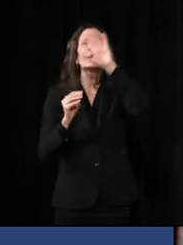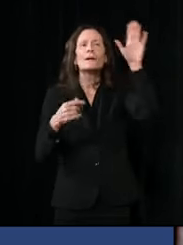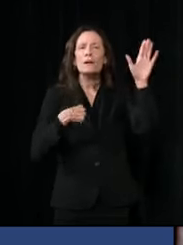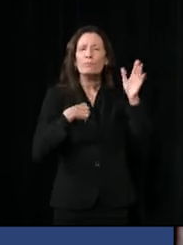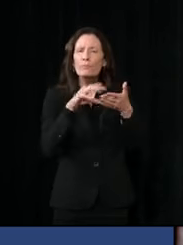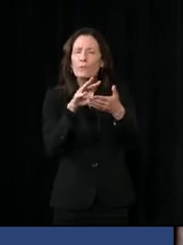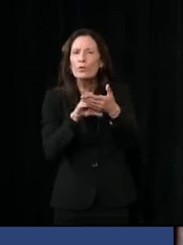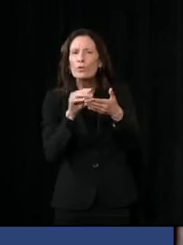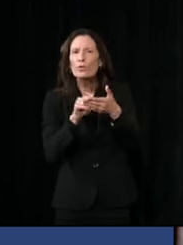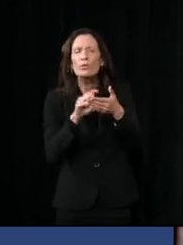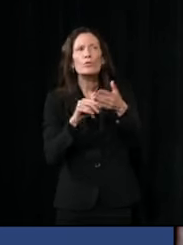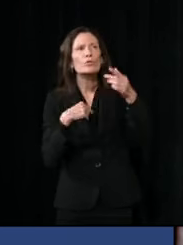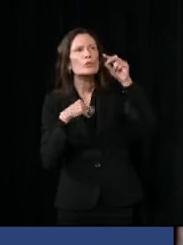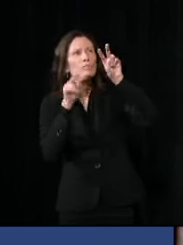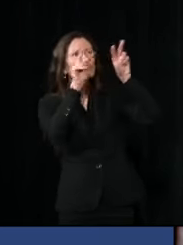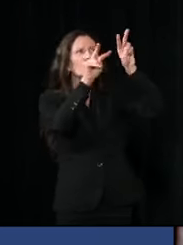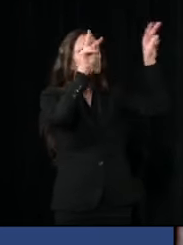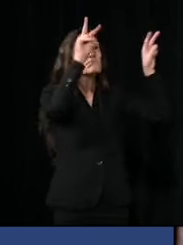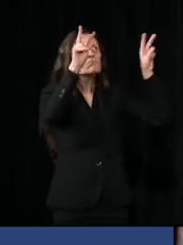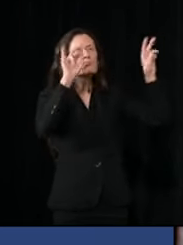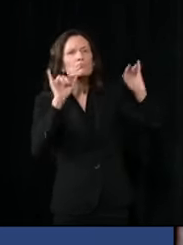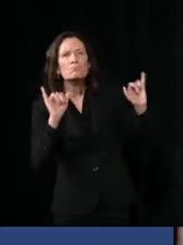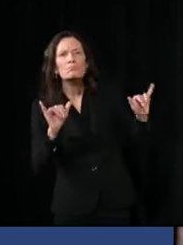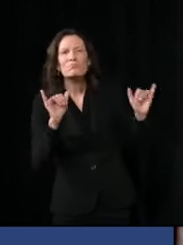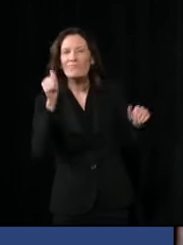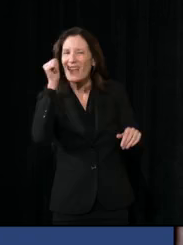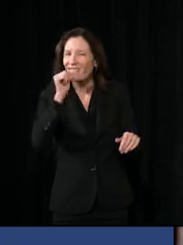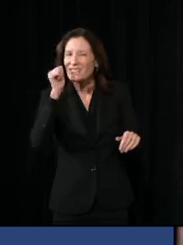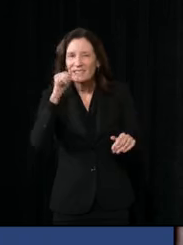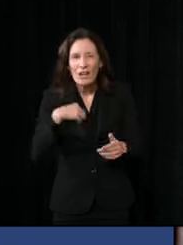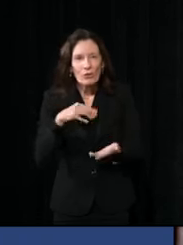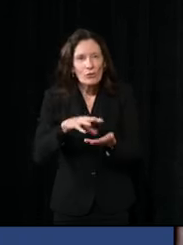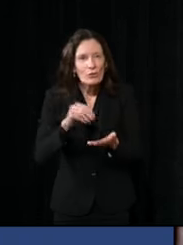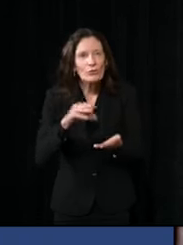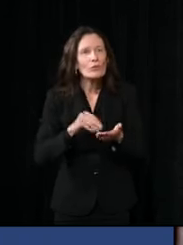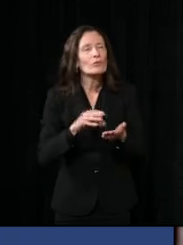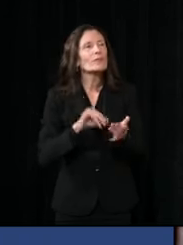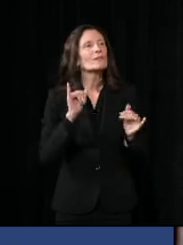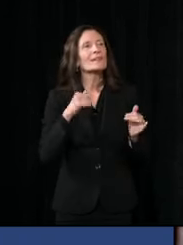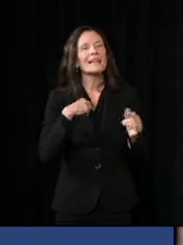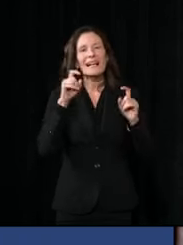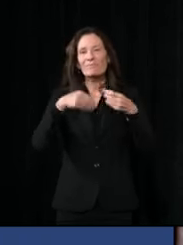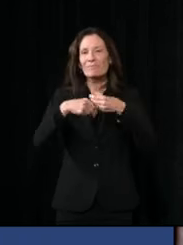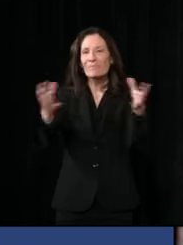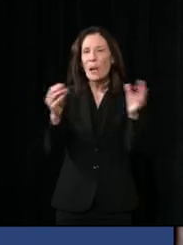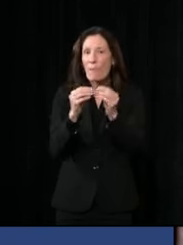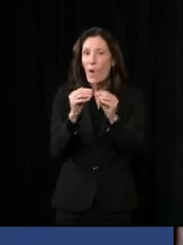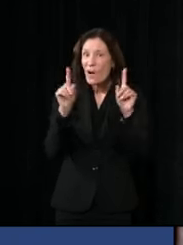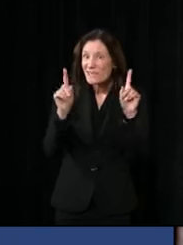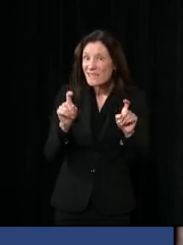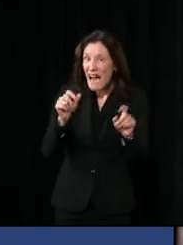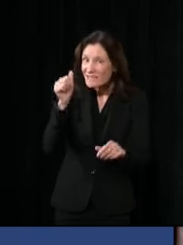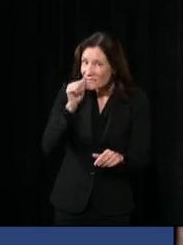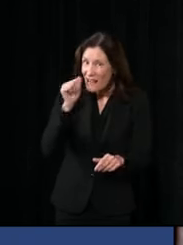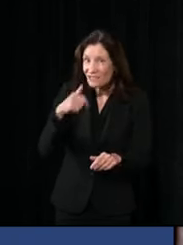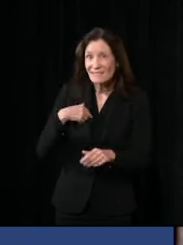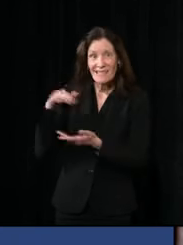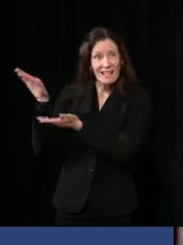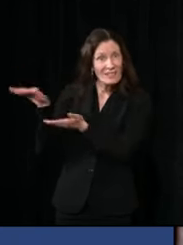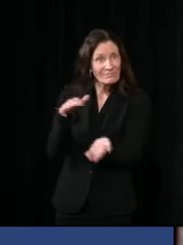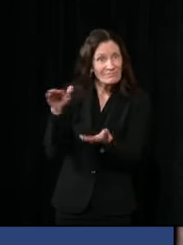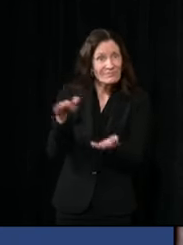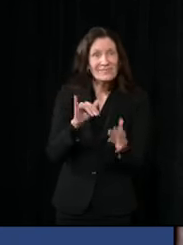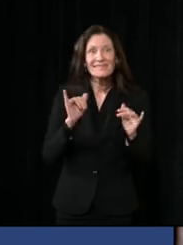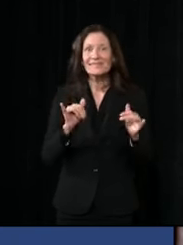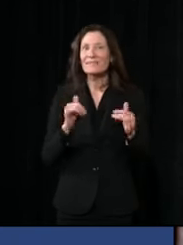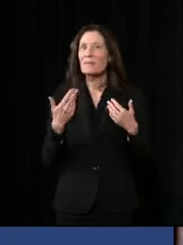think we know that we're not where we need to be in terms of that capacity. We're not yet at a point where we need to know exactly where we need to be in terms of